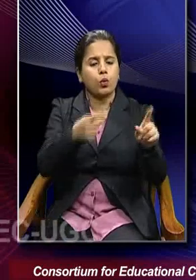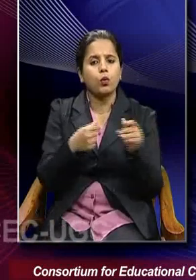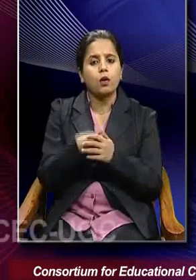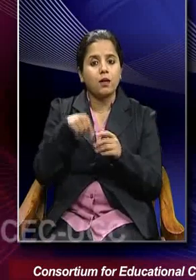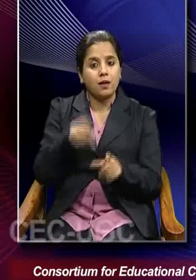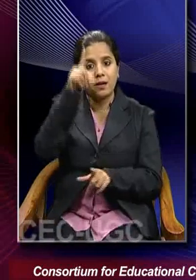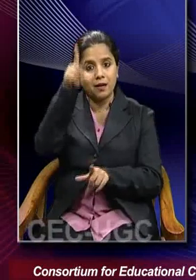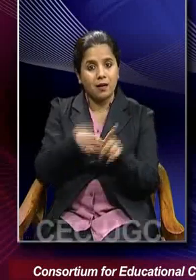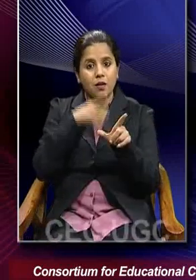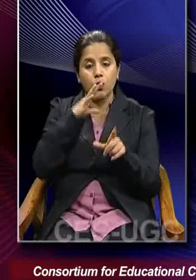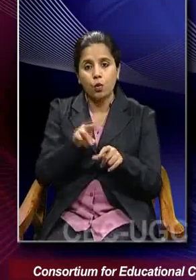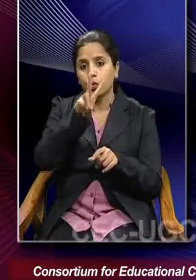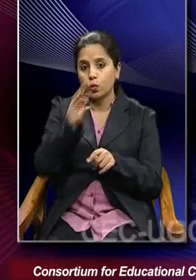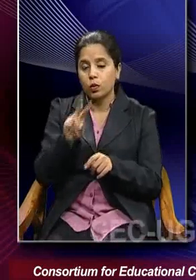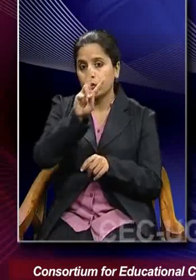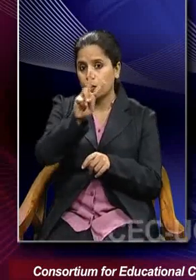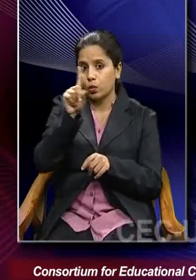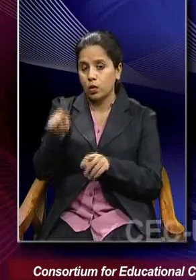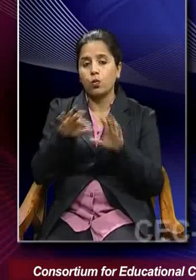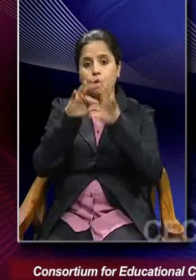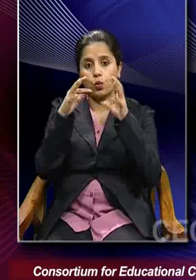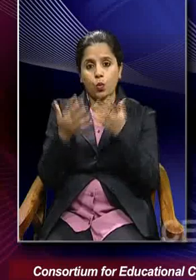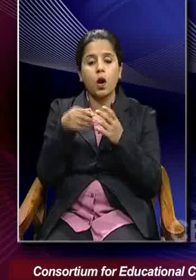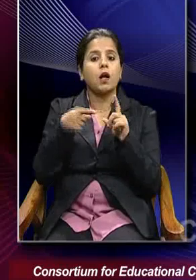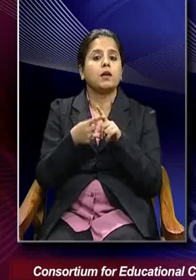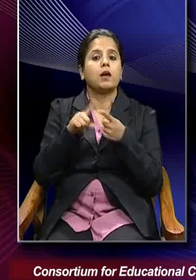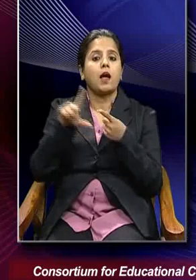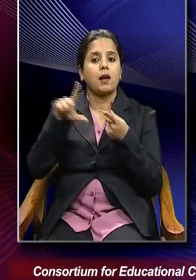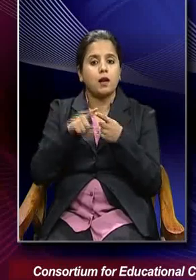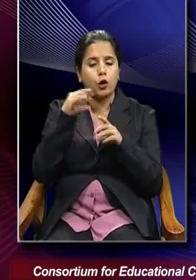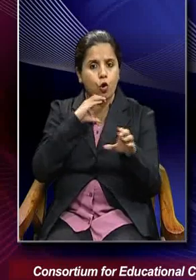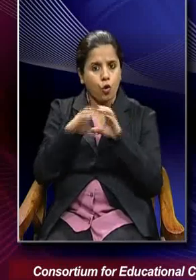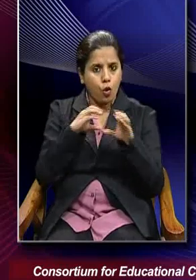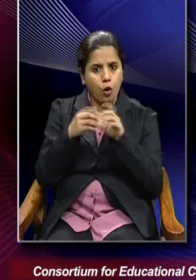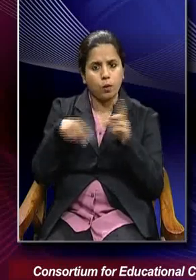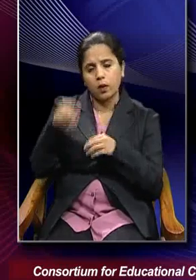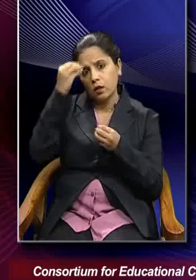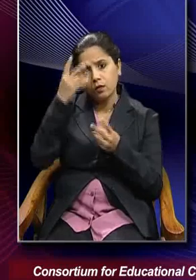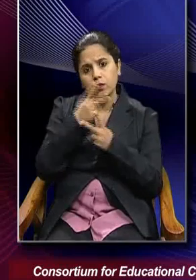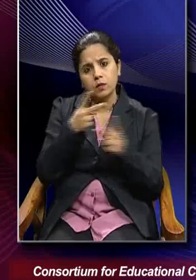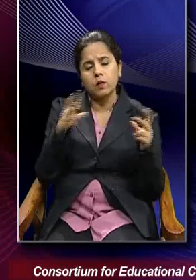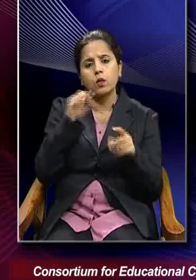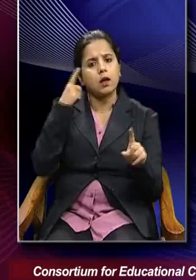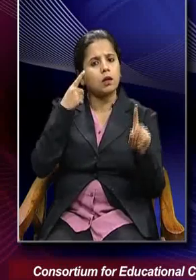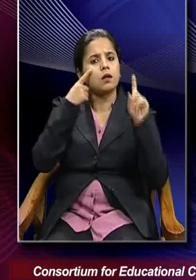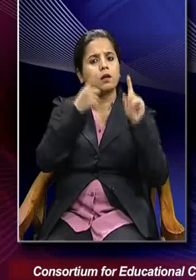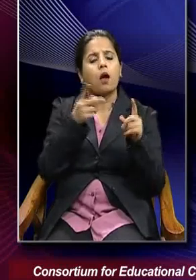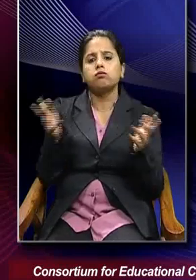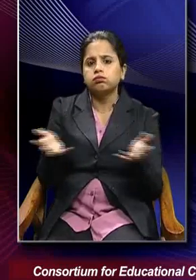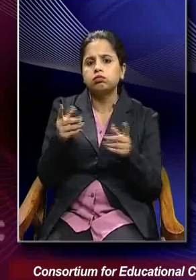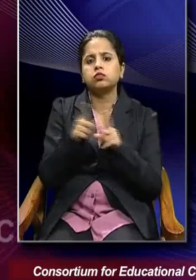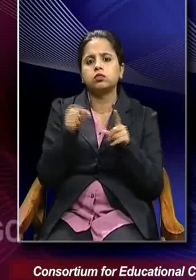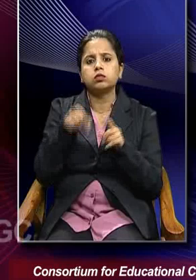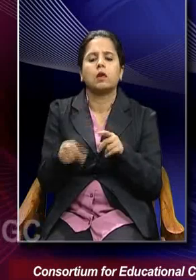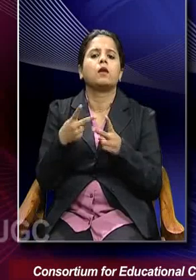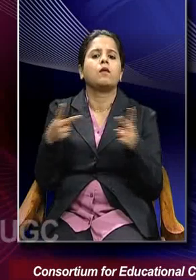year 2021, World Telecommunication and Information Society Day was observed with the theme of accelerating